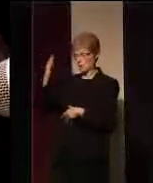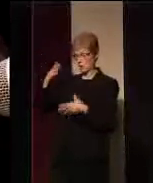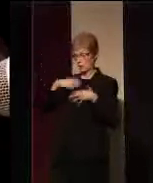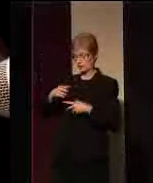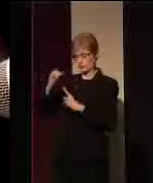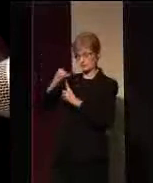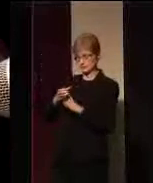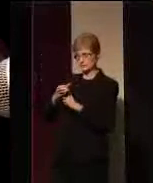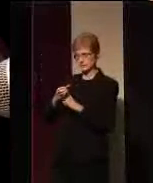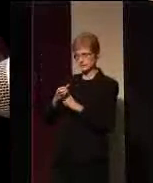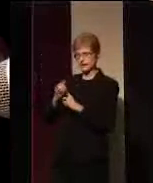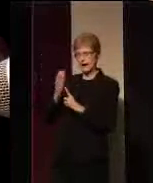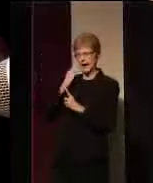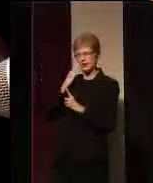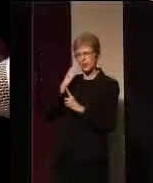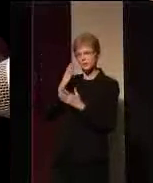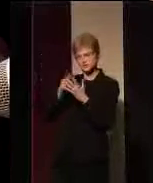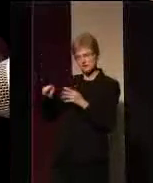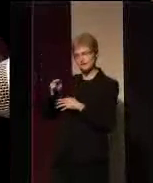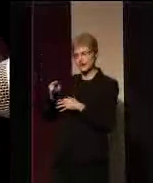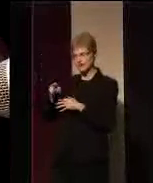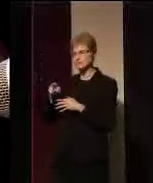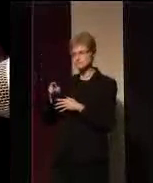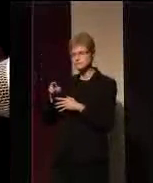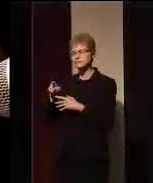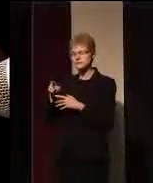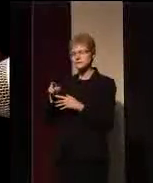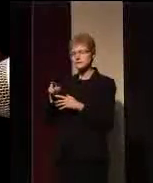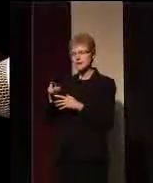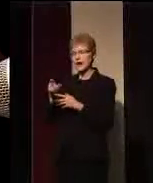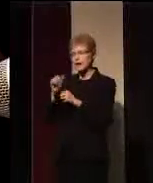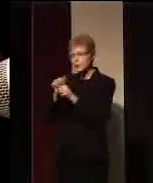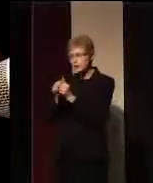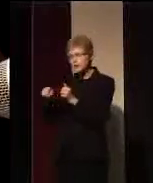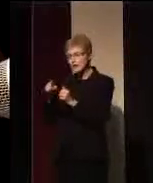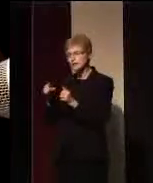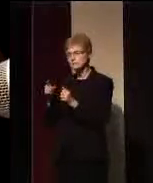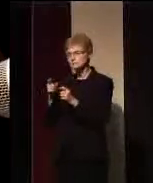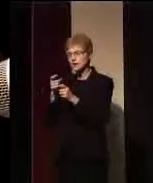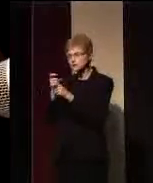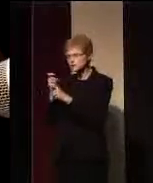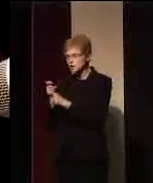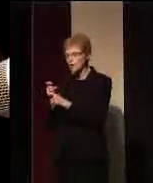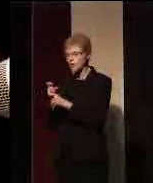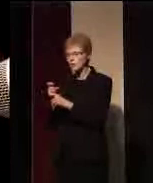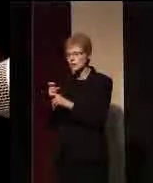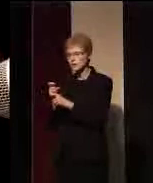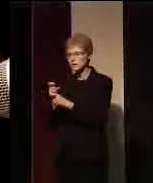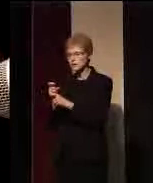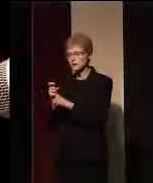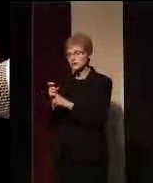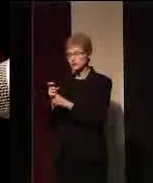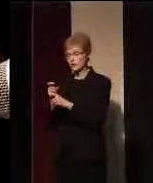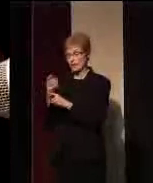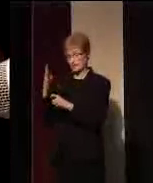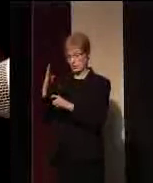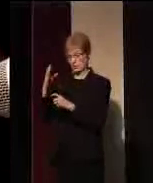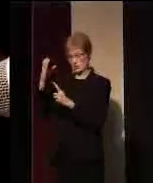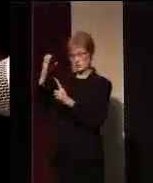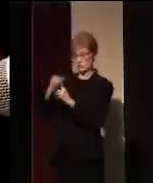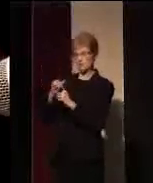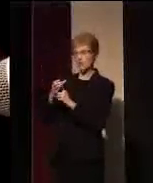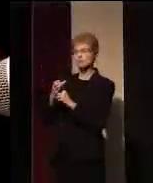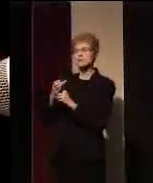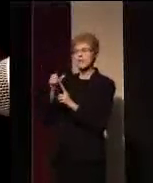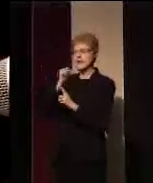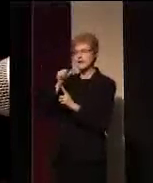I work with them. And I've actually joked with some of them and say, you don't see a blue uniform when you put it on, you see camouflage. You see a